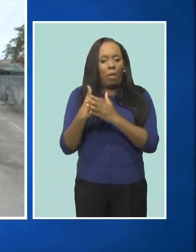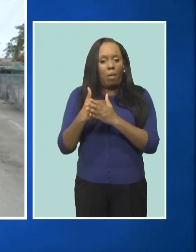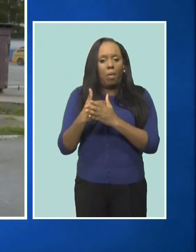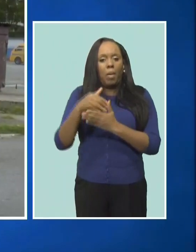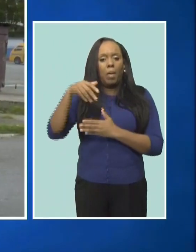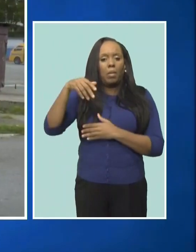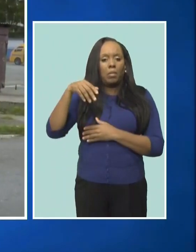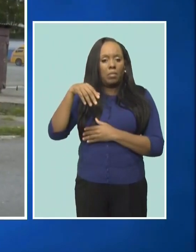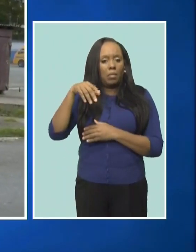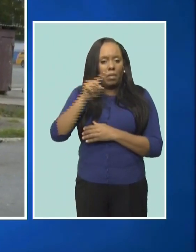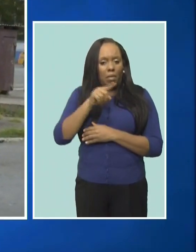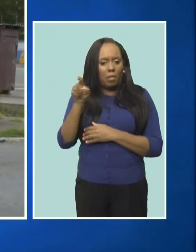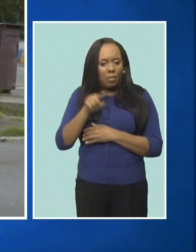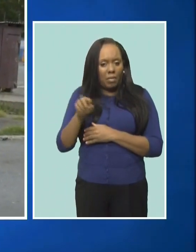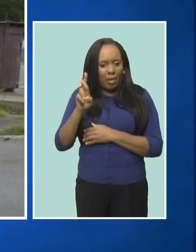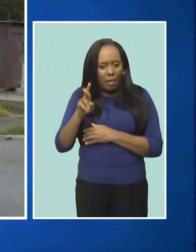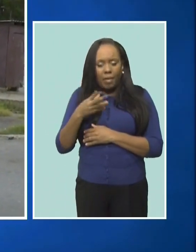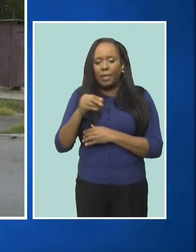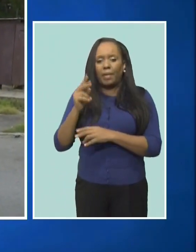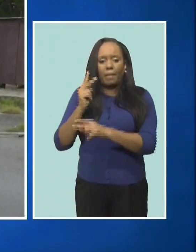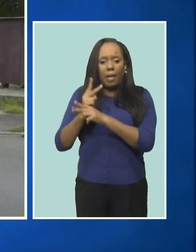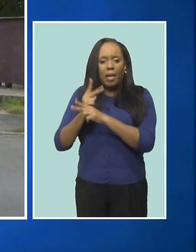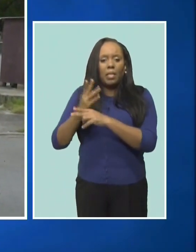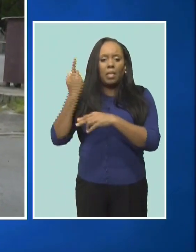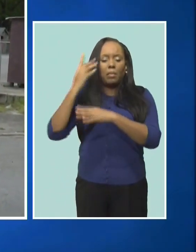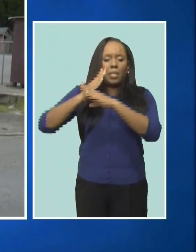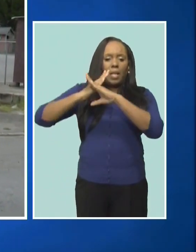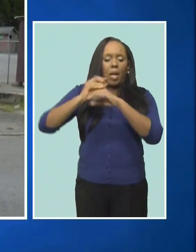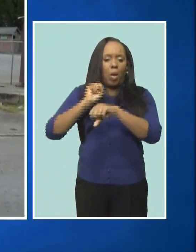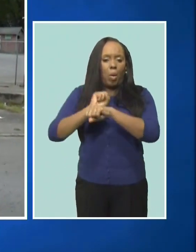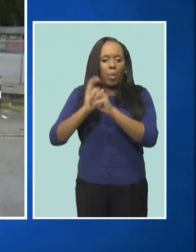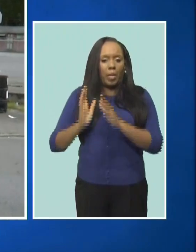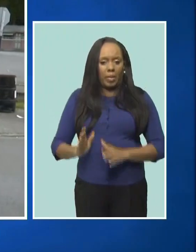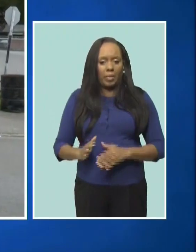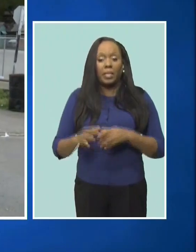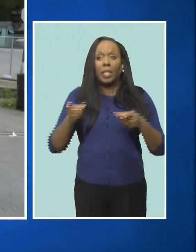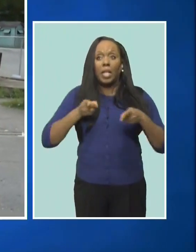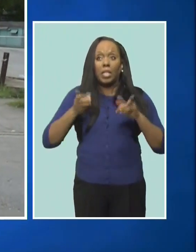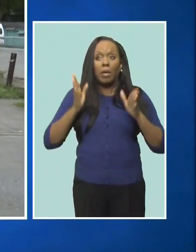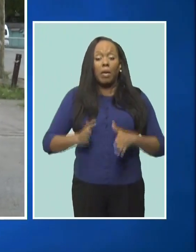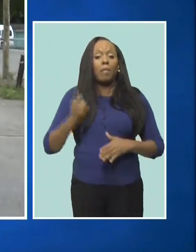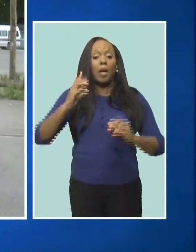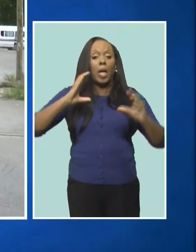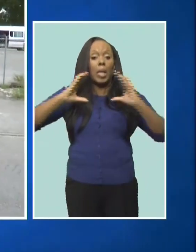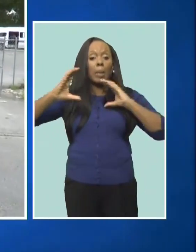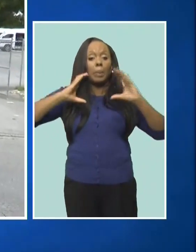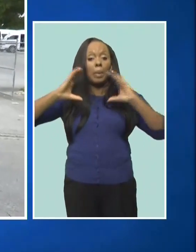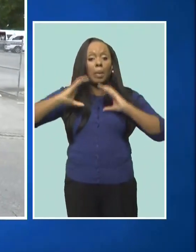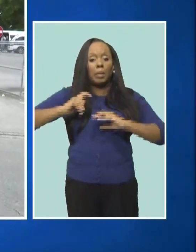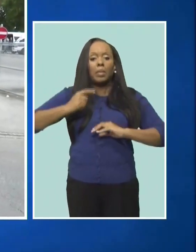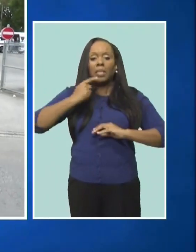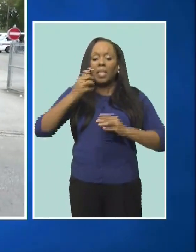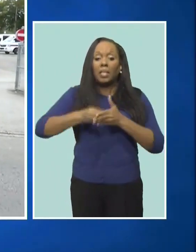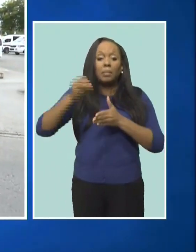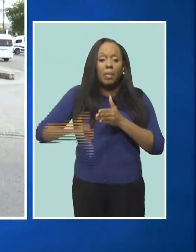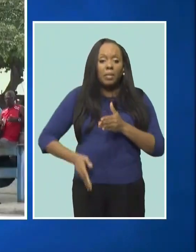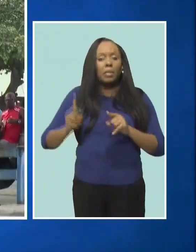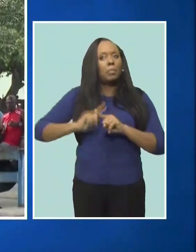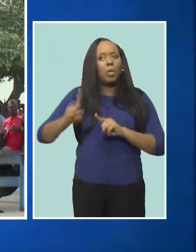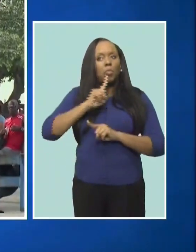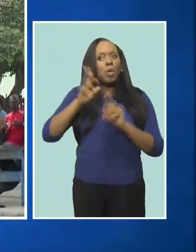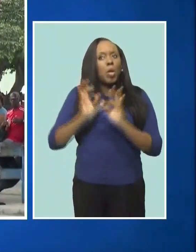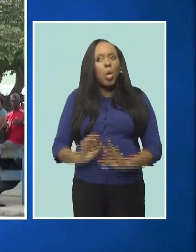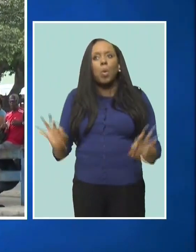and also implement other measures to protect workers. Director of Communications and Public Affairs Mark Haynes says